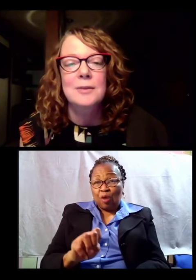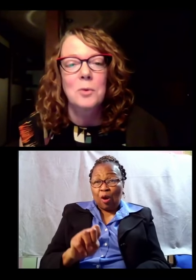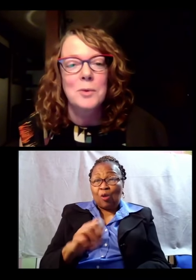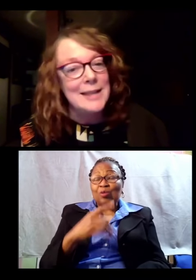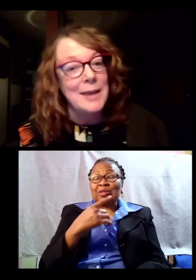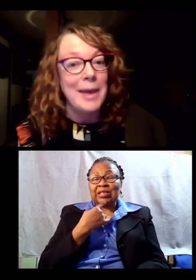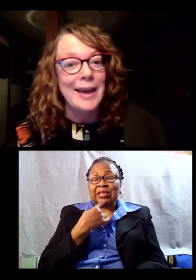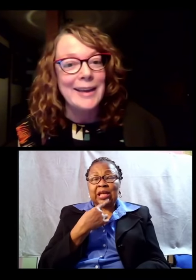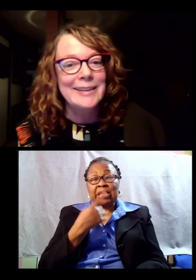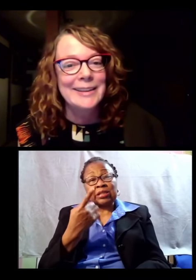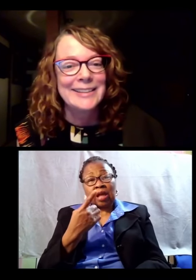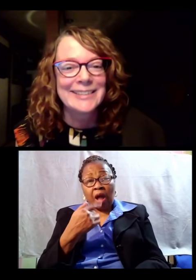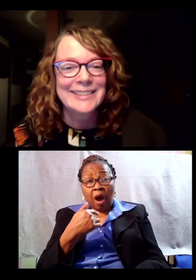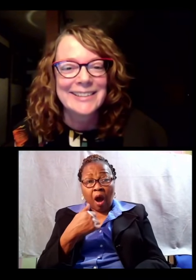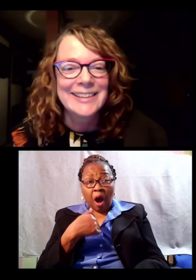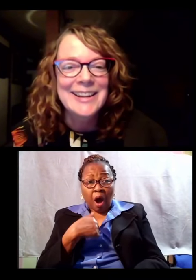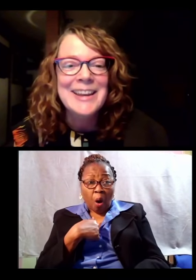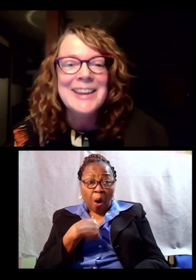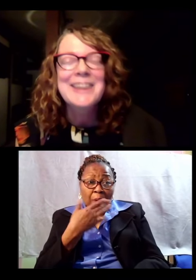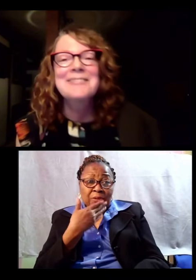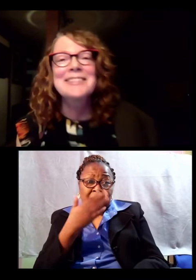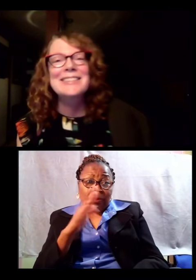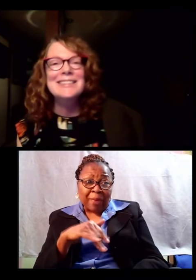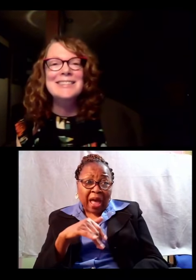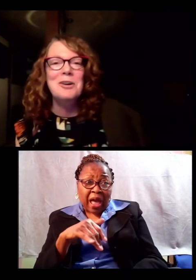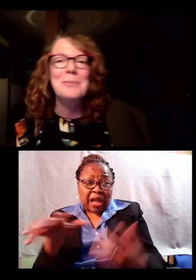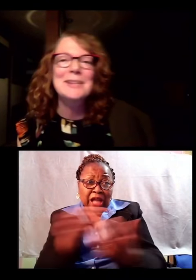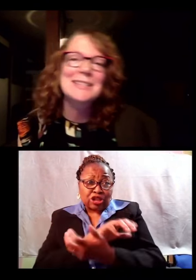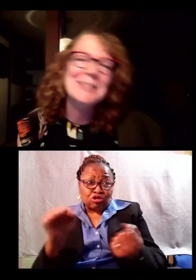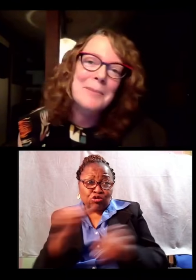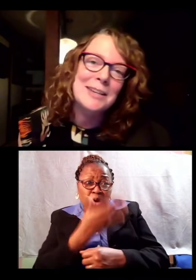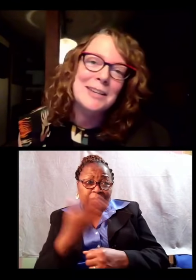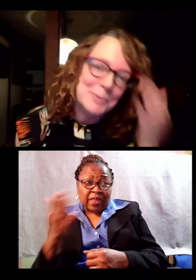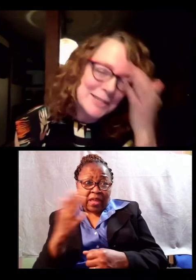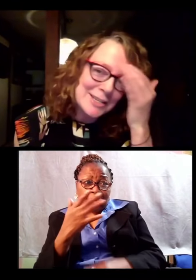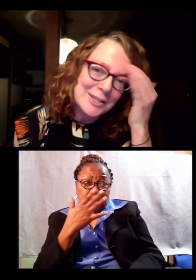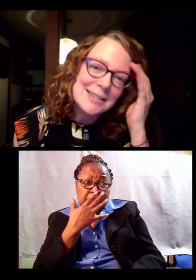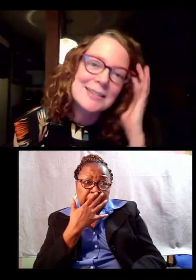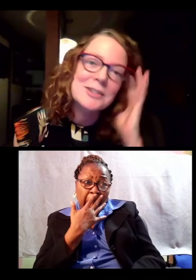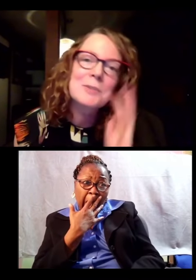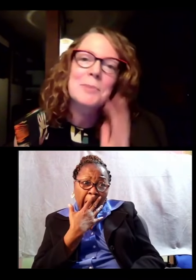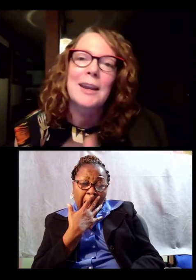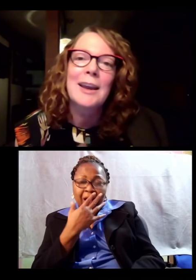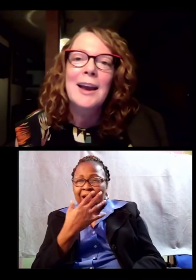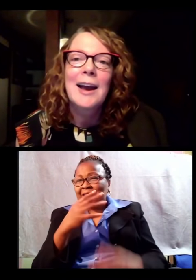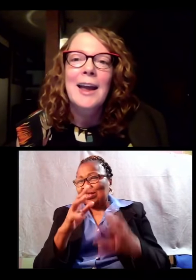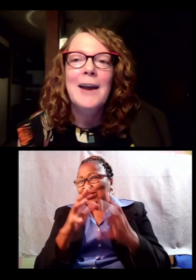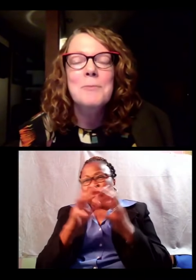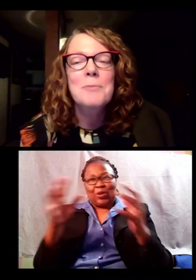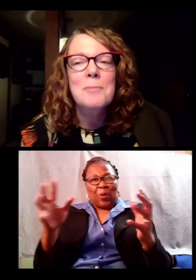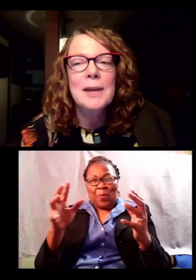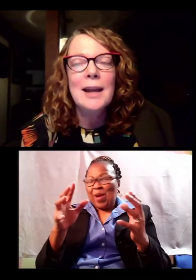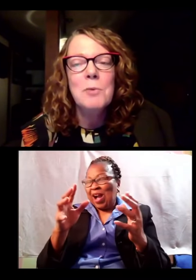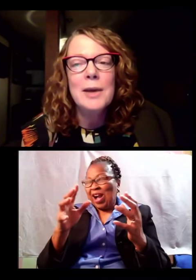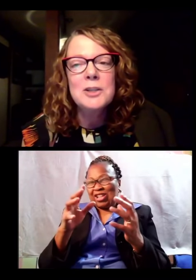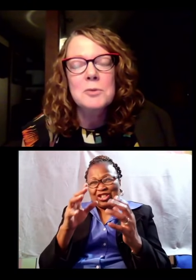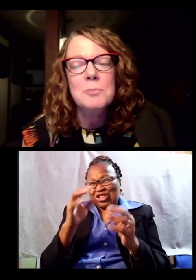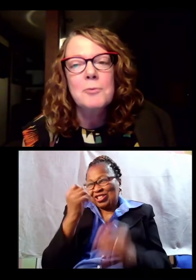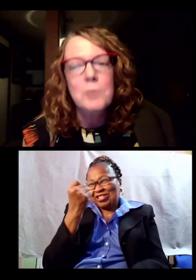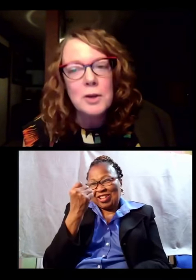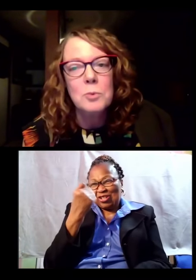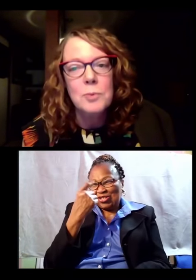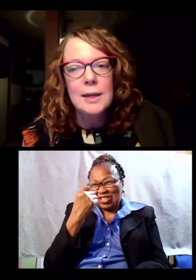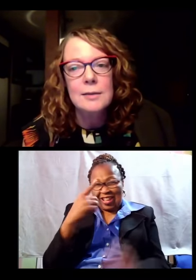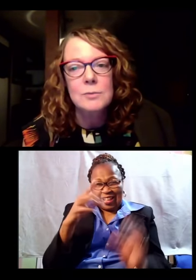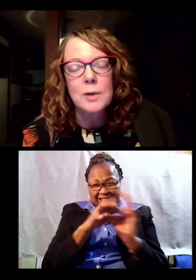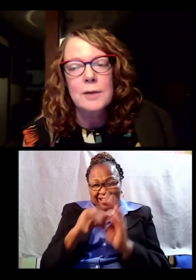asks, was I bad? Which is so open to so many interpretations, as it should be. But I wanted you,